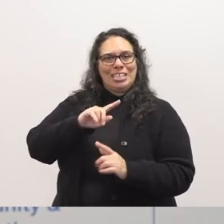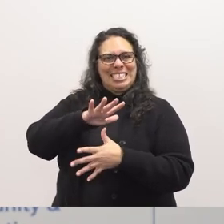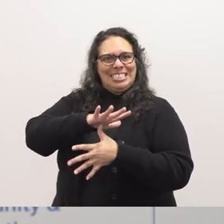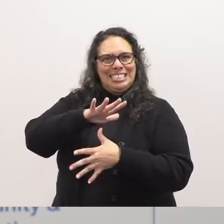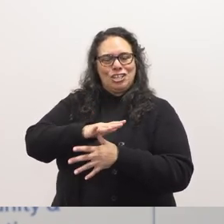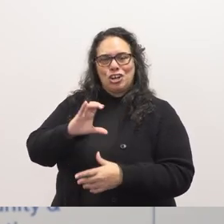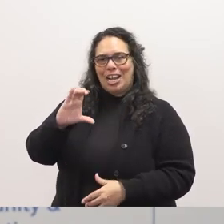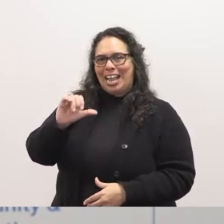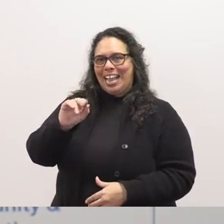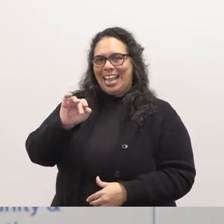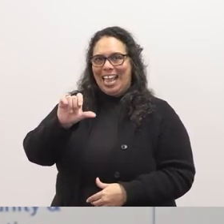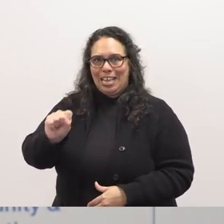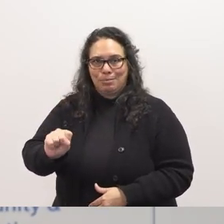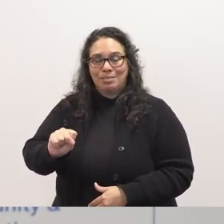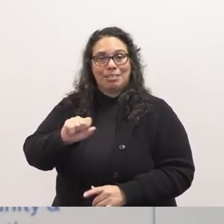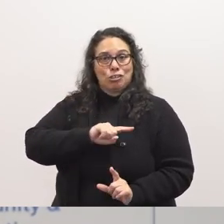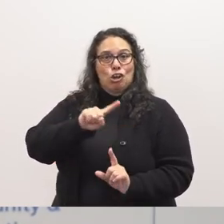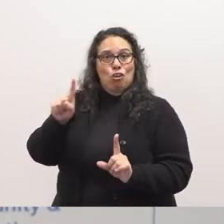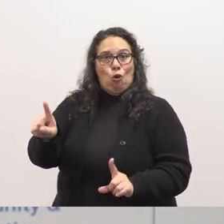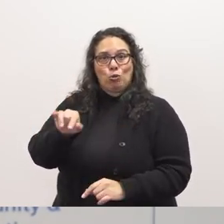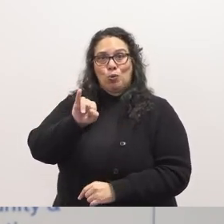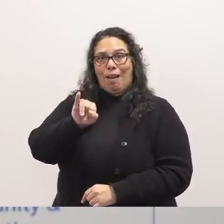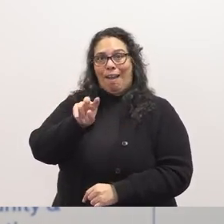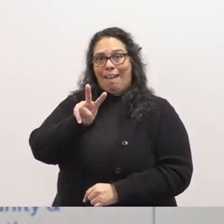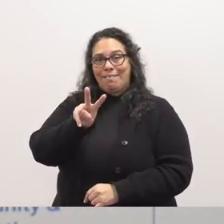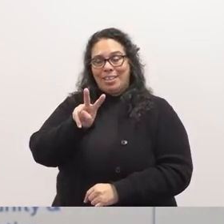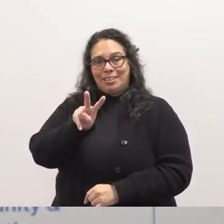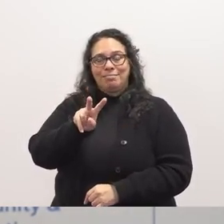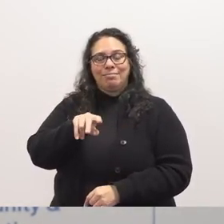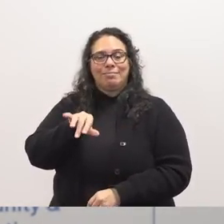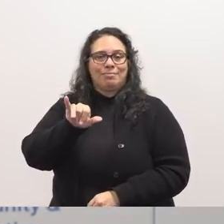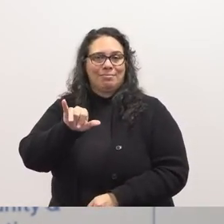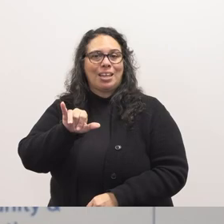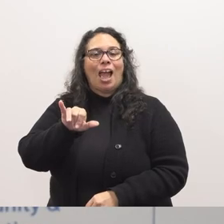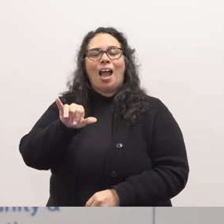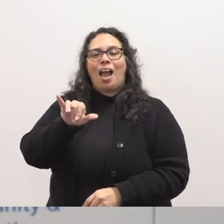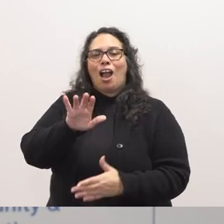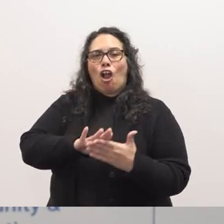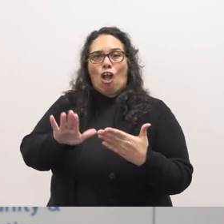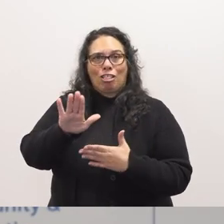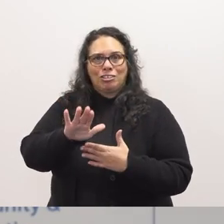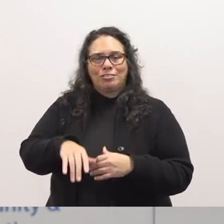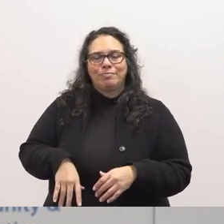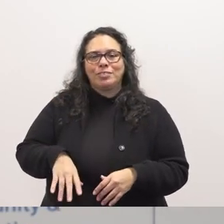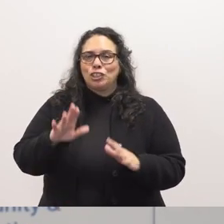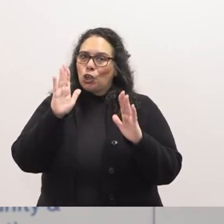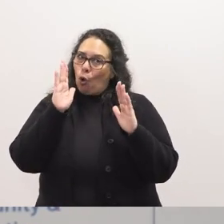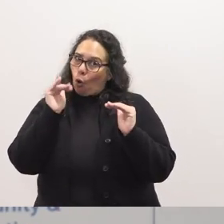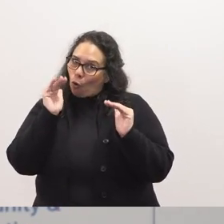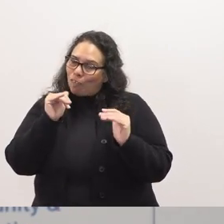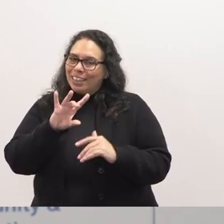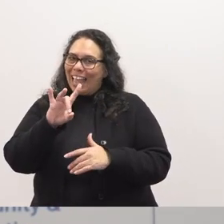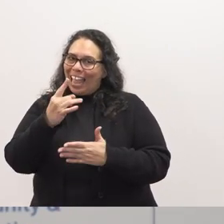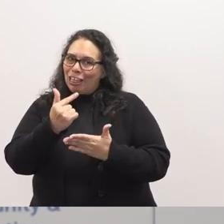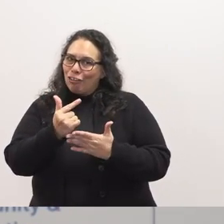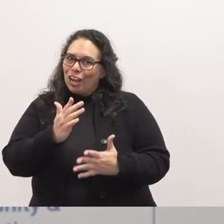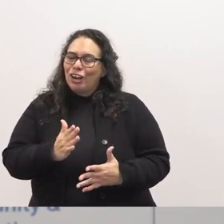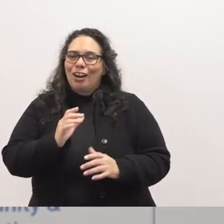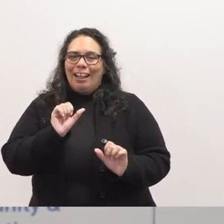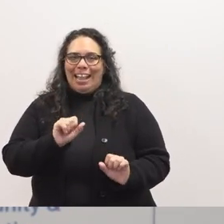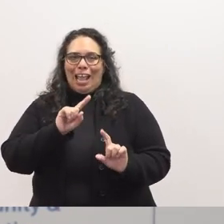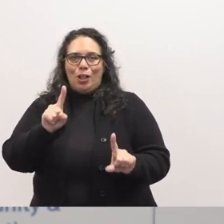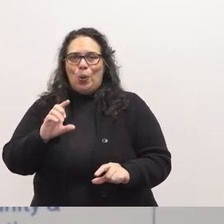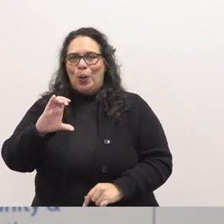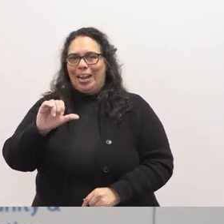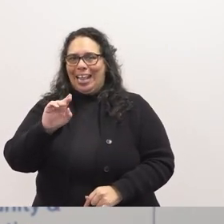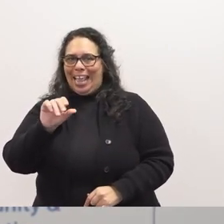fall, an Ivy college. She's also hopeful that her eighth grader, who will be able to attend